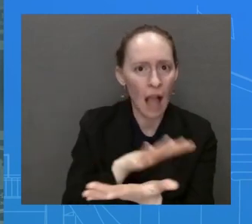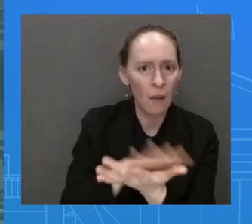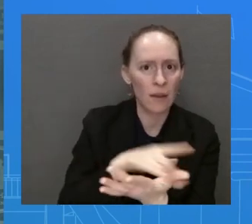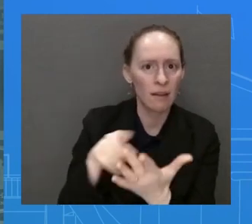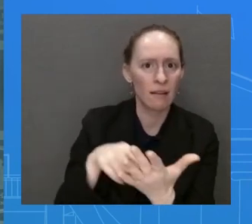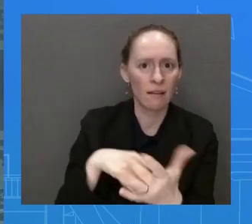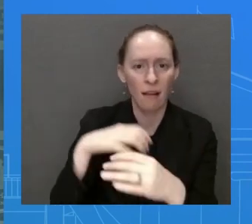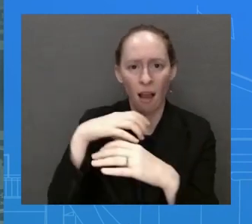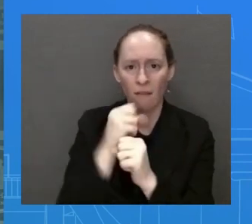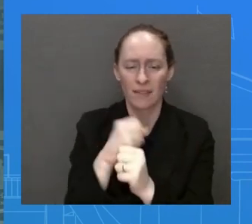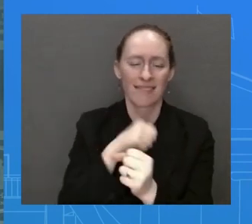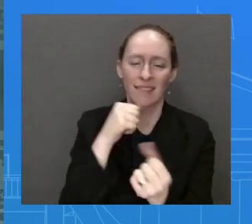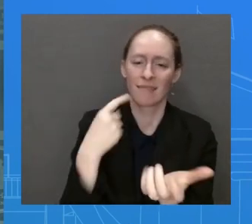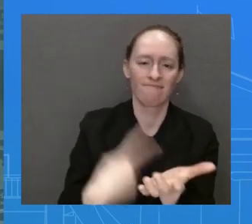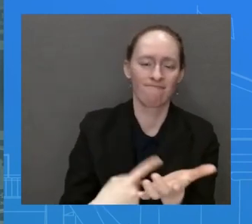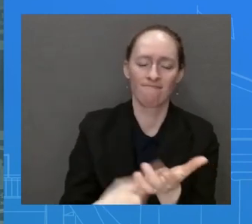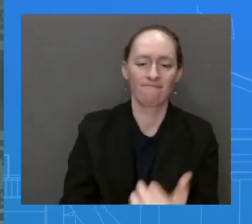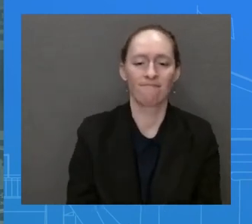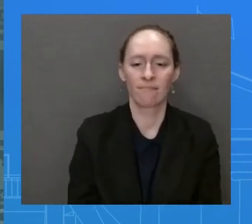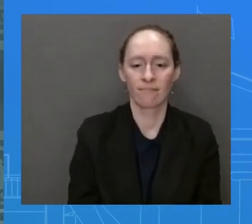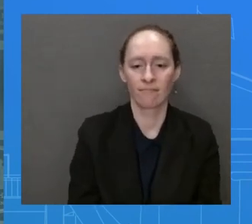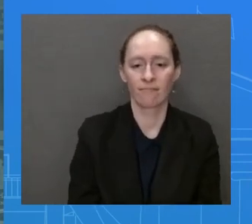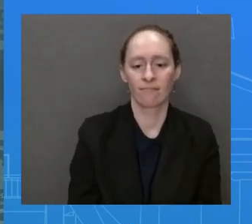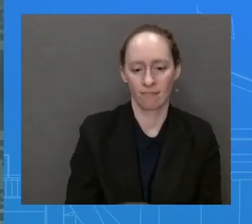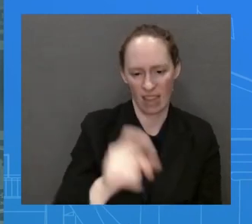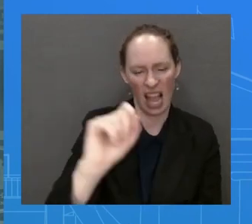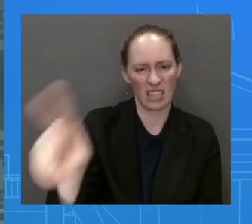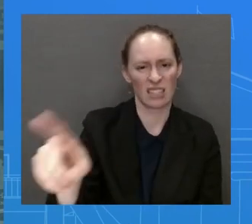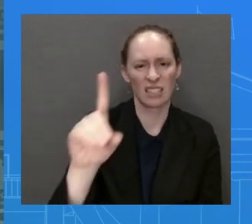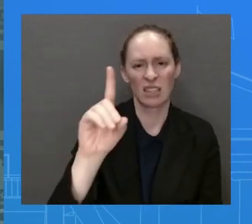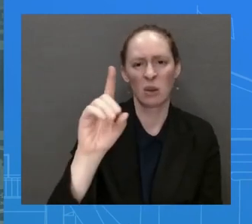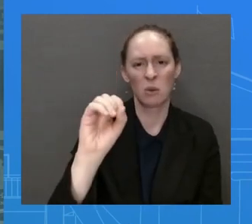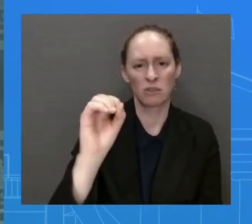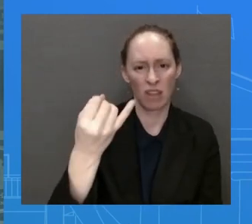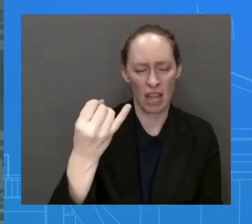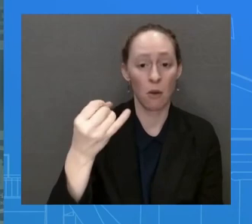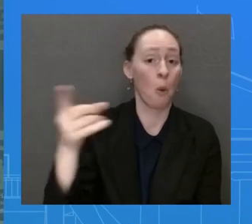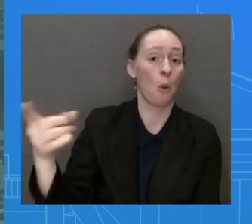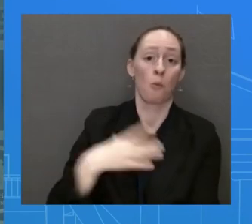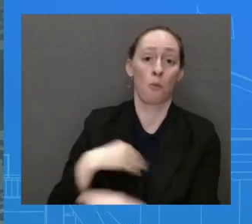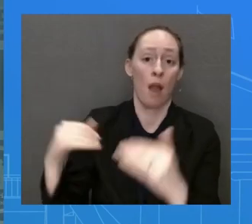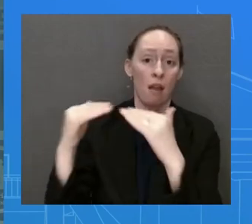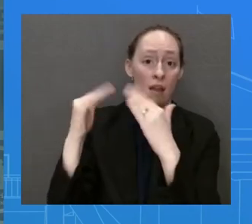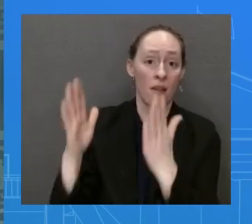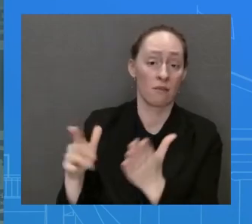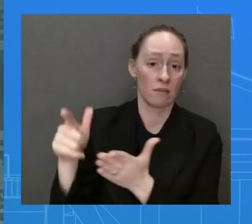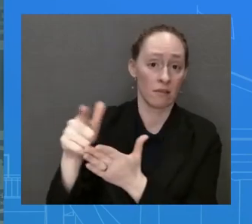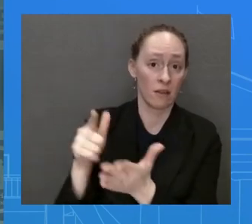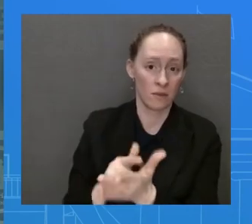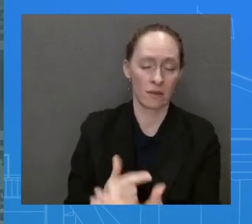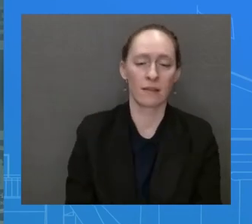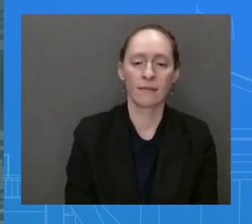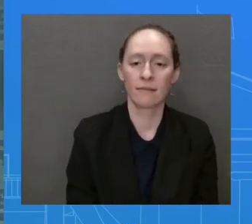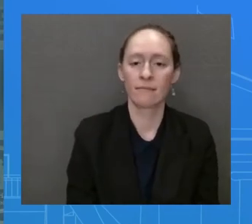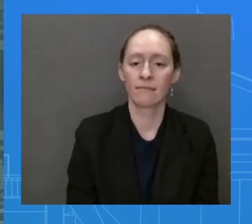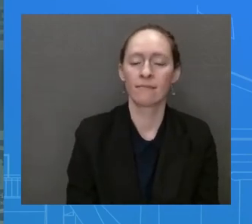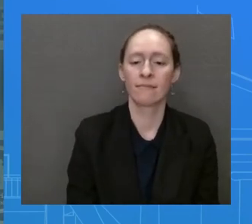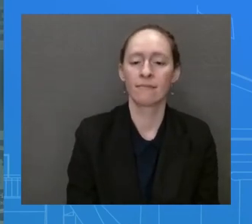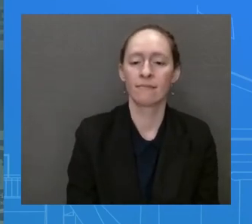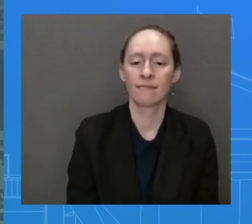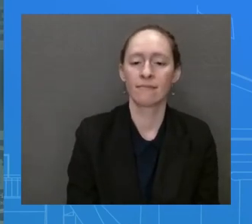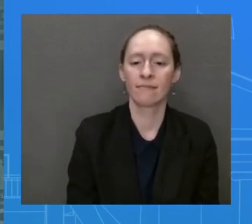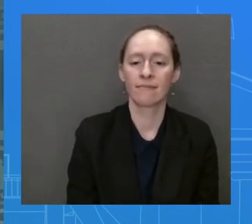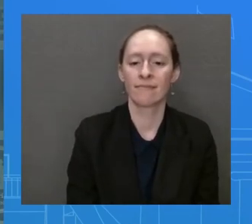of Justice and also refer you to my colleagues at the White House Counsel. I'm just not going to go into anything, especially national